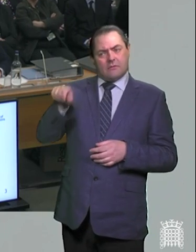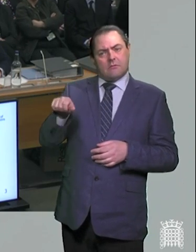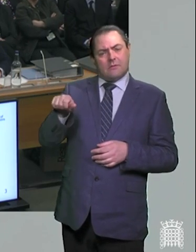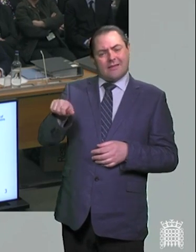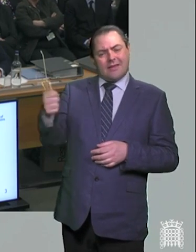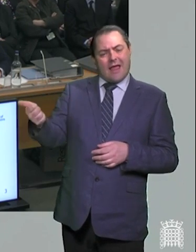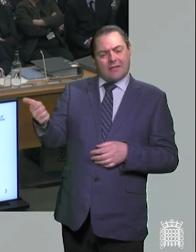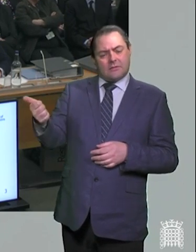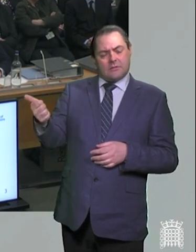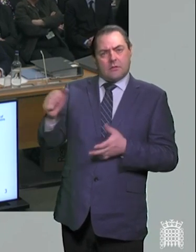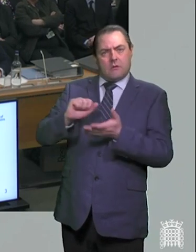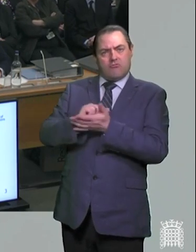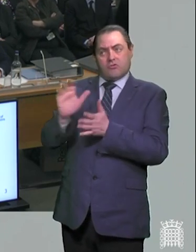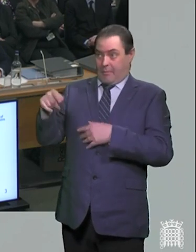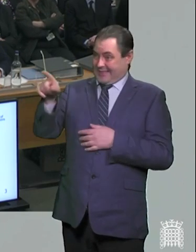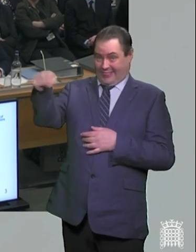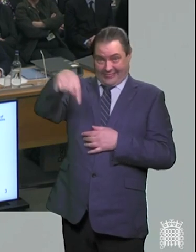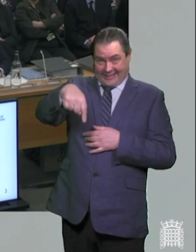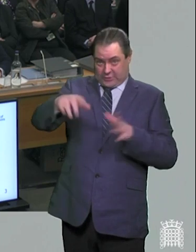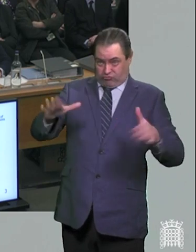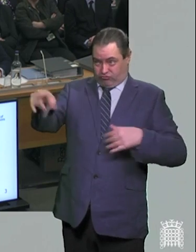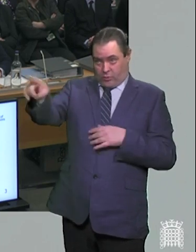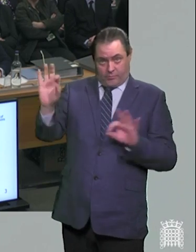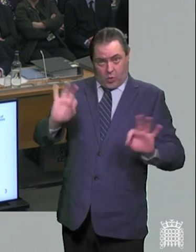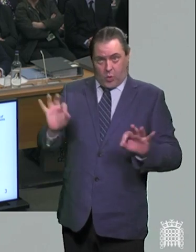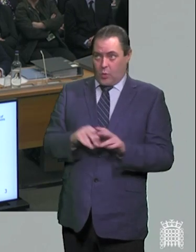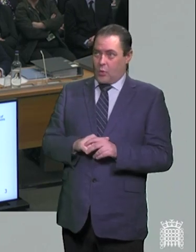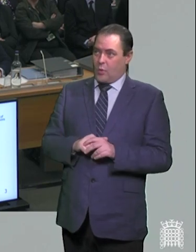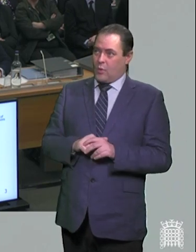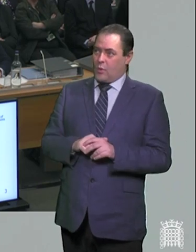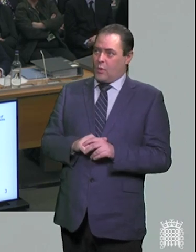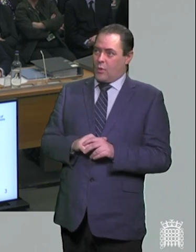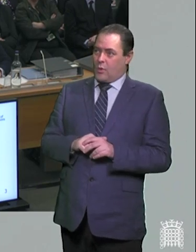adjacent press room from memory. Well, this is an